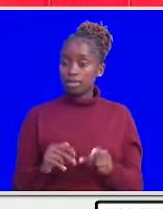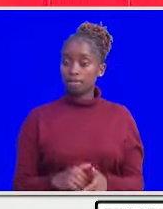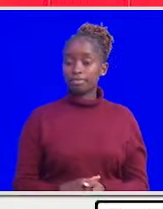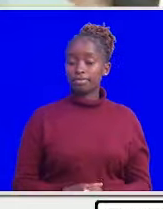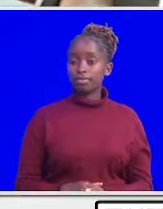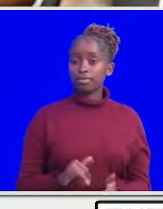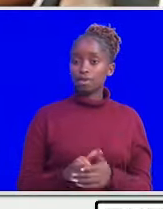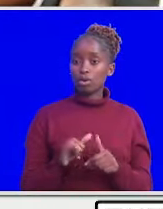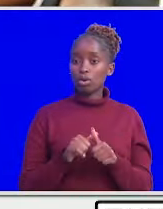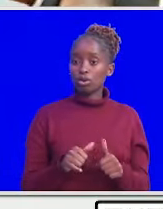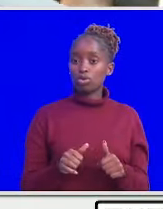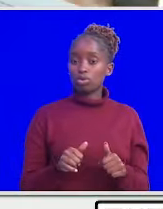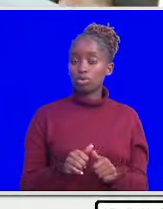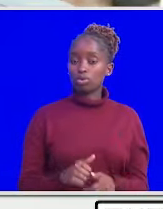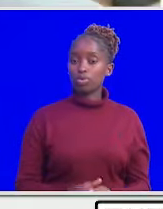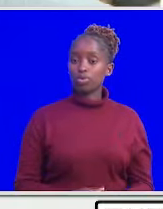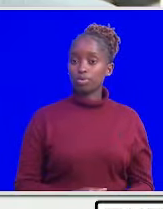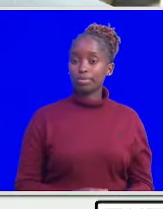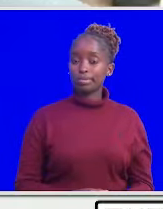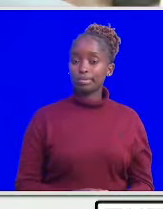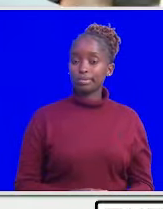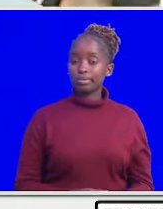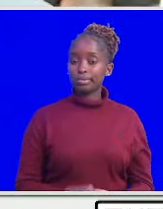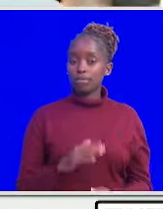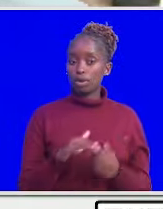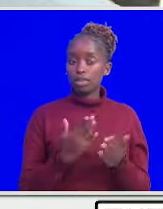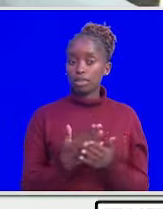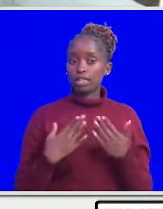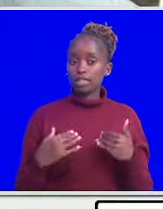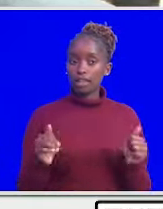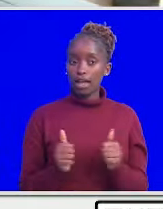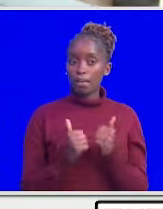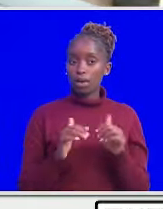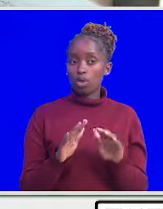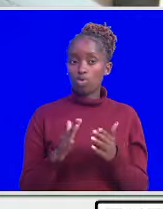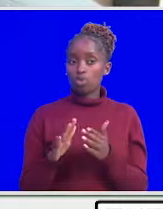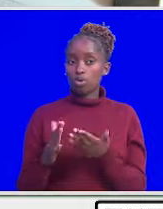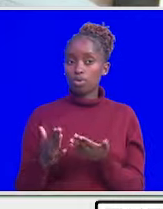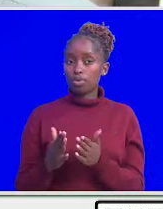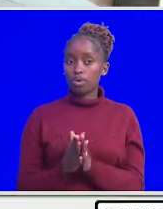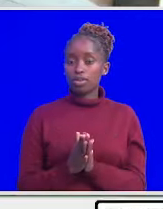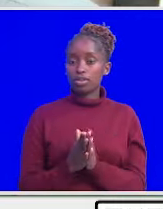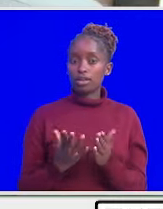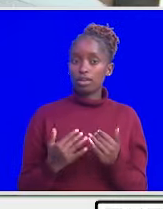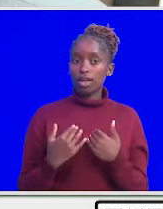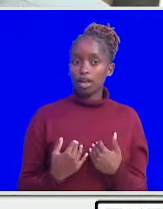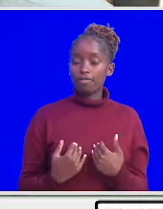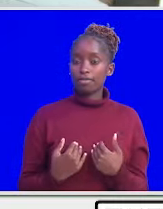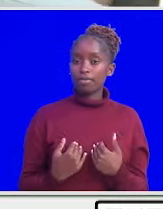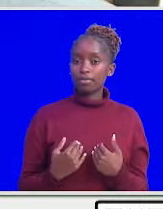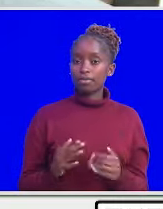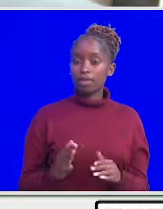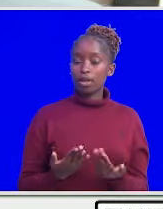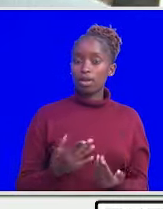in secrecy. Thing was done according to the law. And I want to,